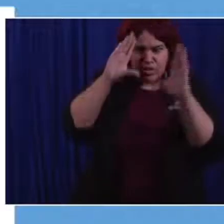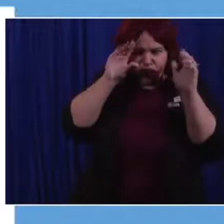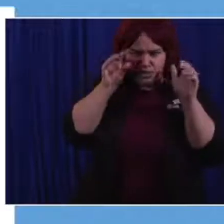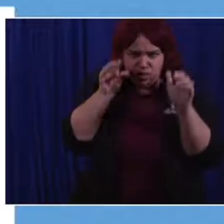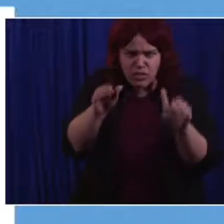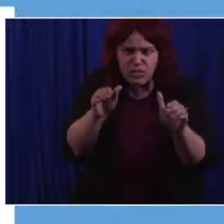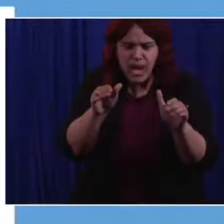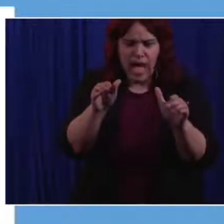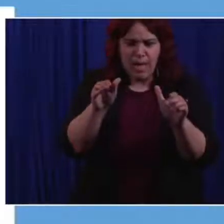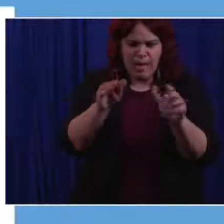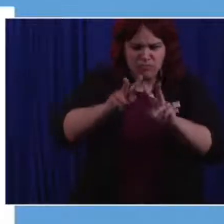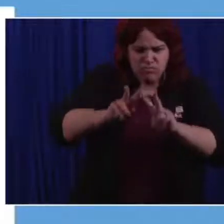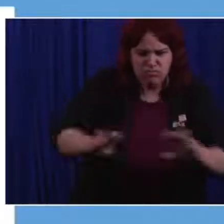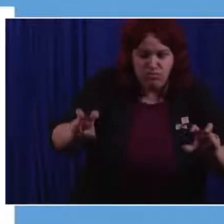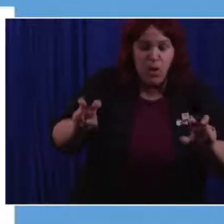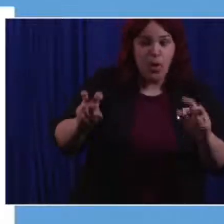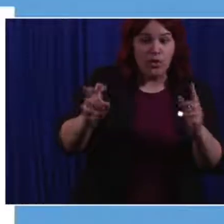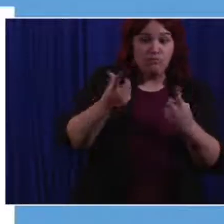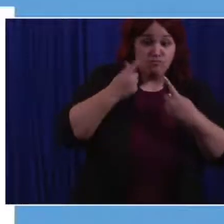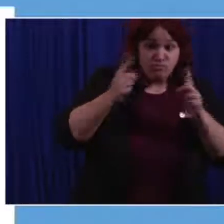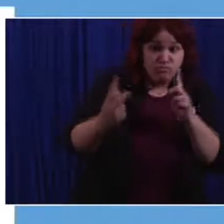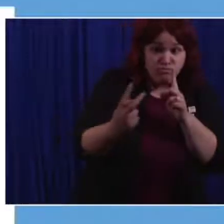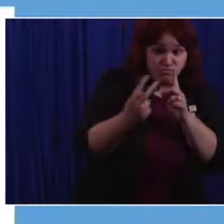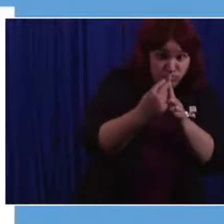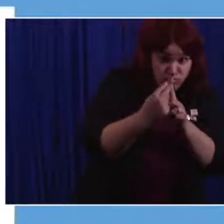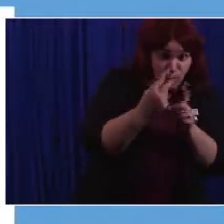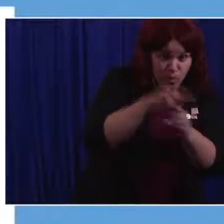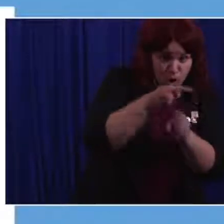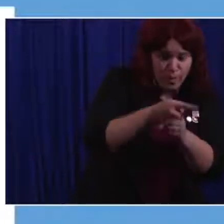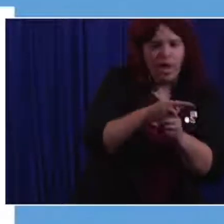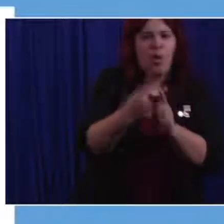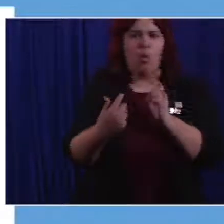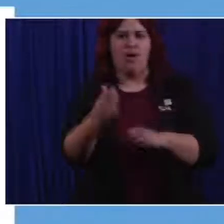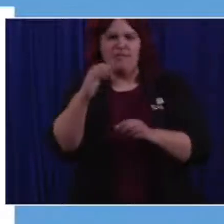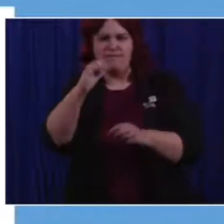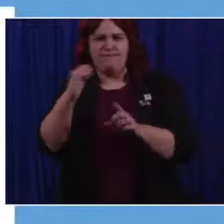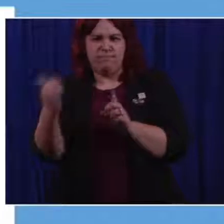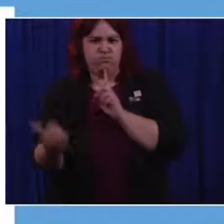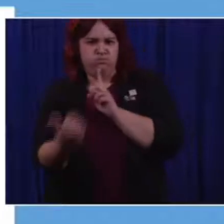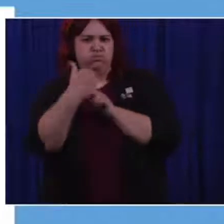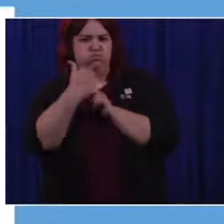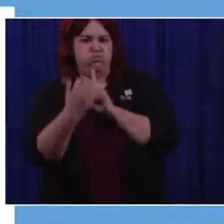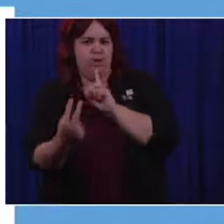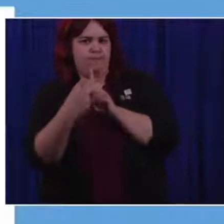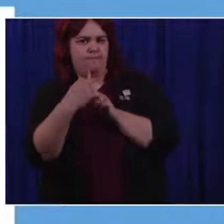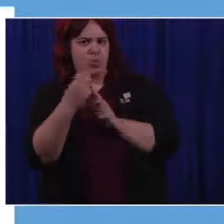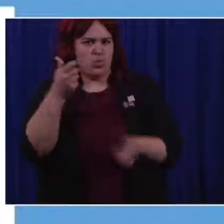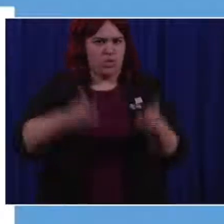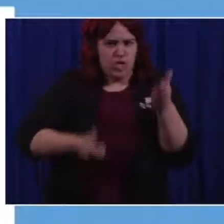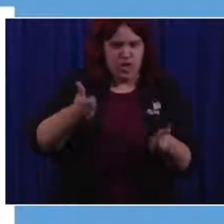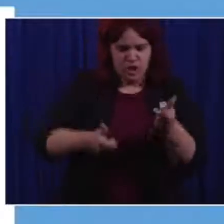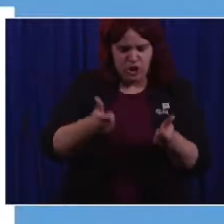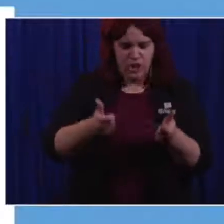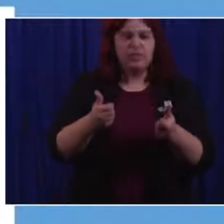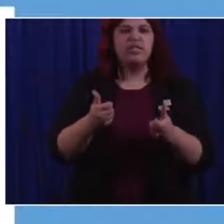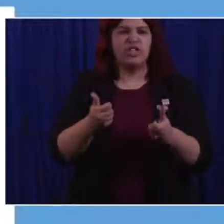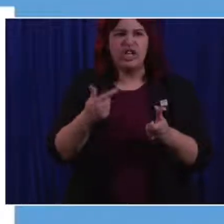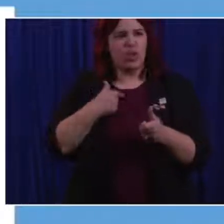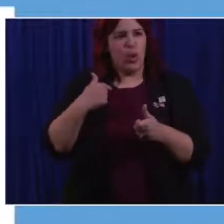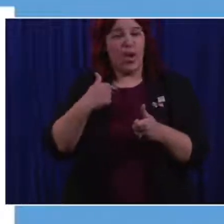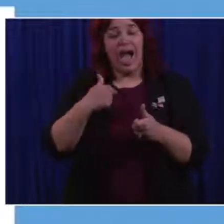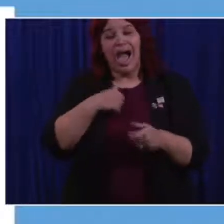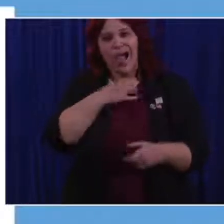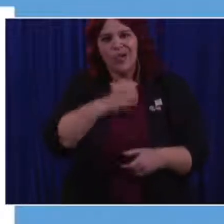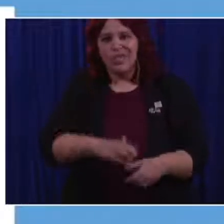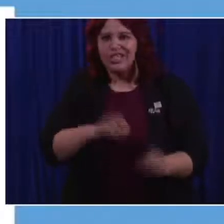types of solutions for the private sector. Fraud was one of the things we wanted to put a really solid lock on the door. And I wish I had time to